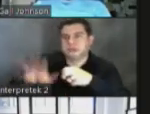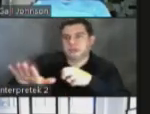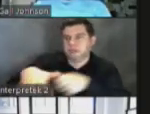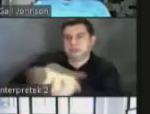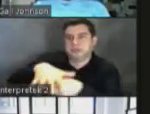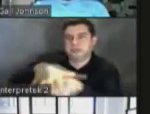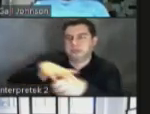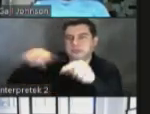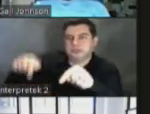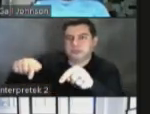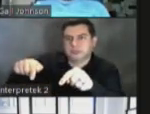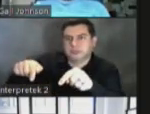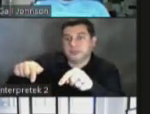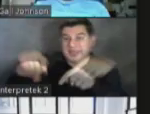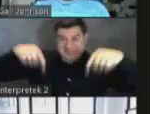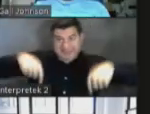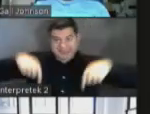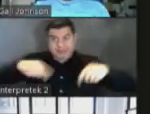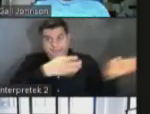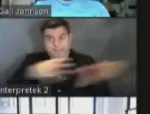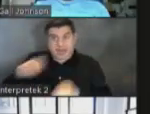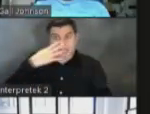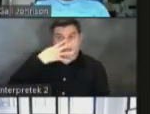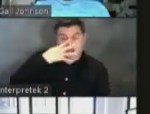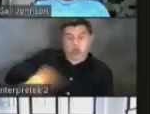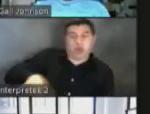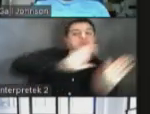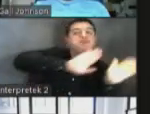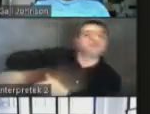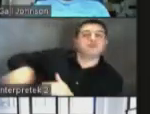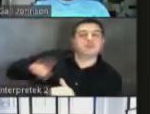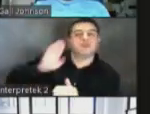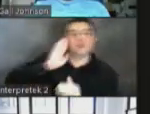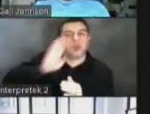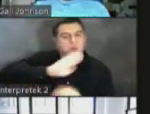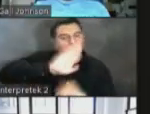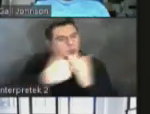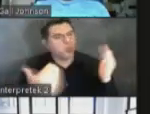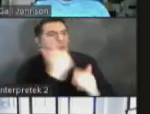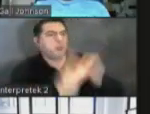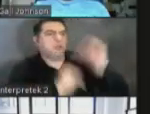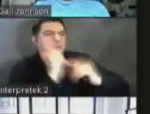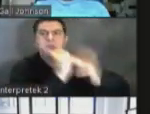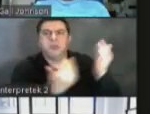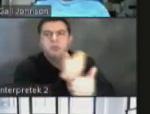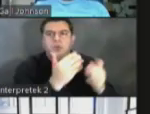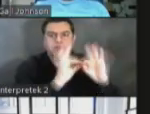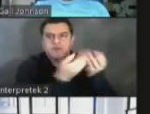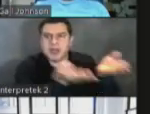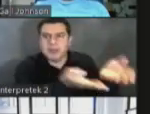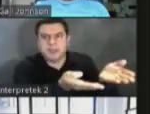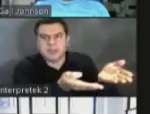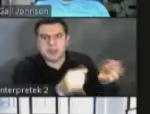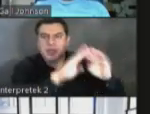that and focused on new construction of multifamily units anywhere. The city already gives away these incentives for